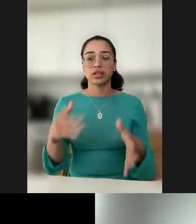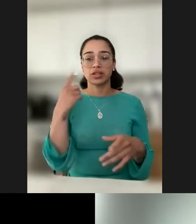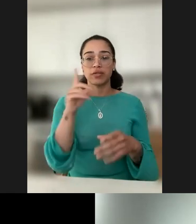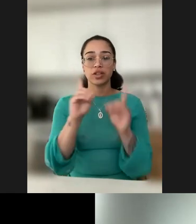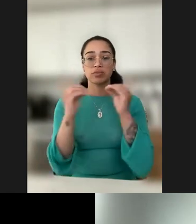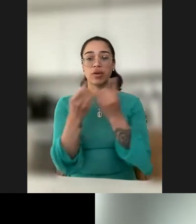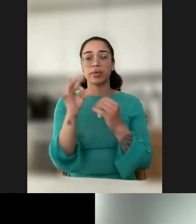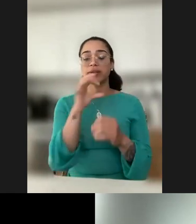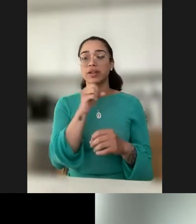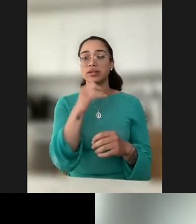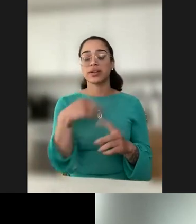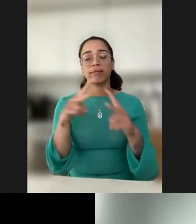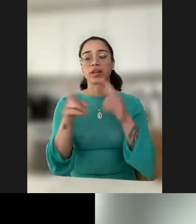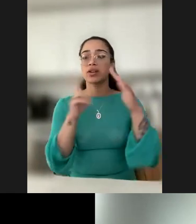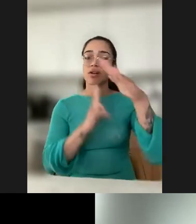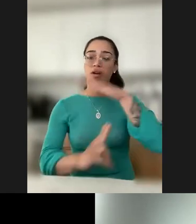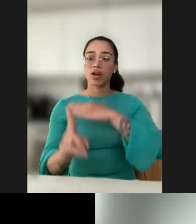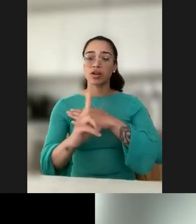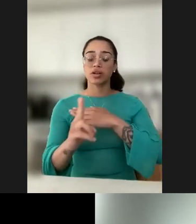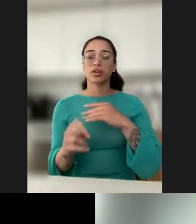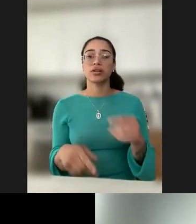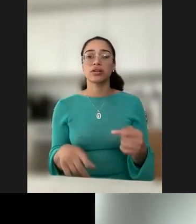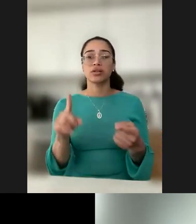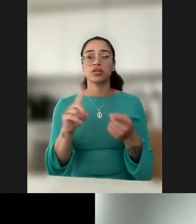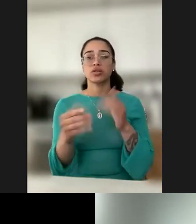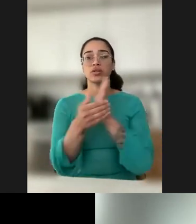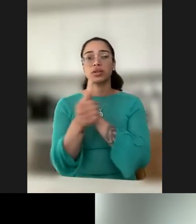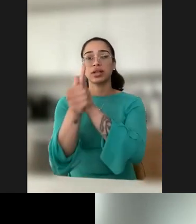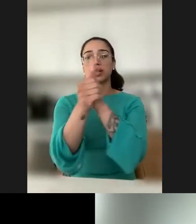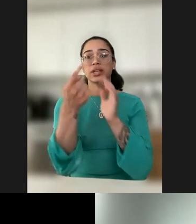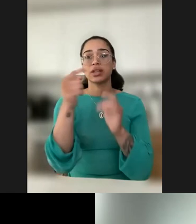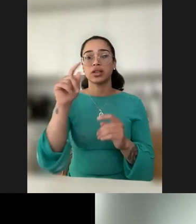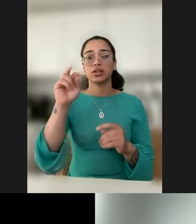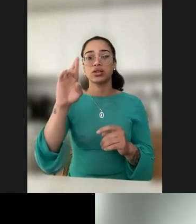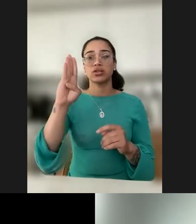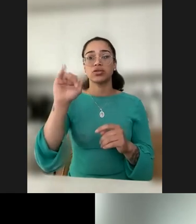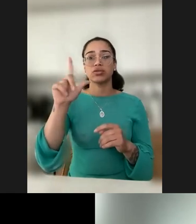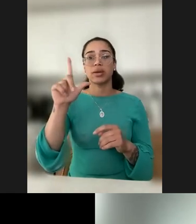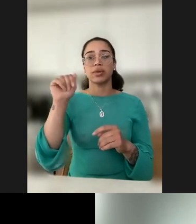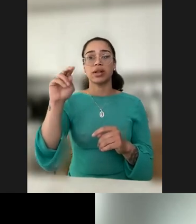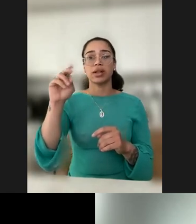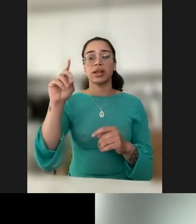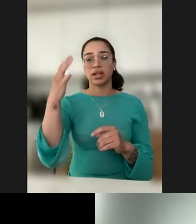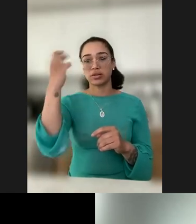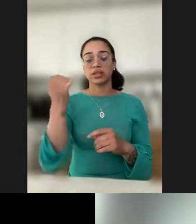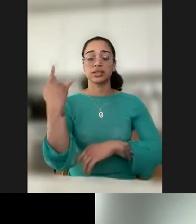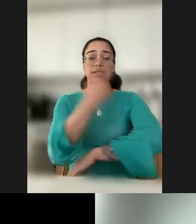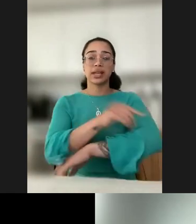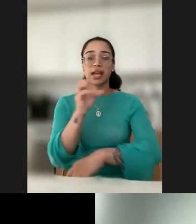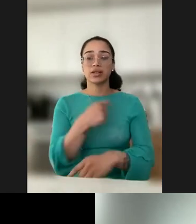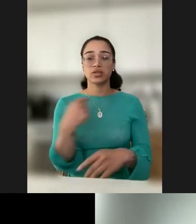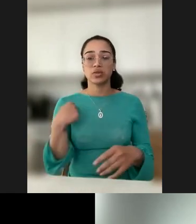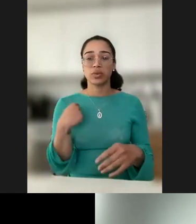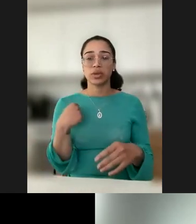ahead and lead the Tribal Land Acknowledgement. Today, as we attend the Equity